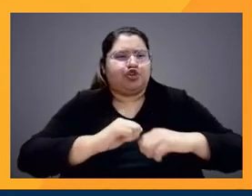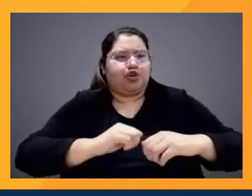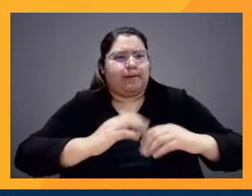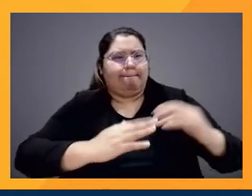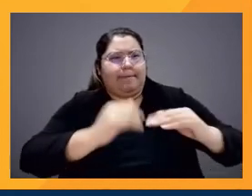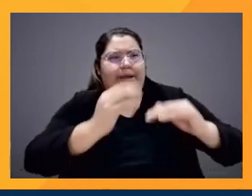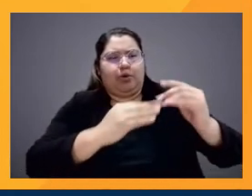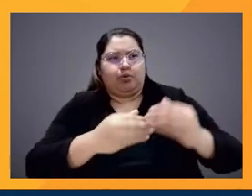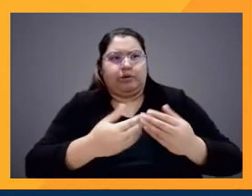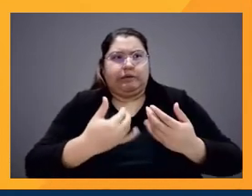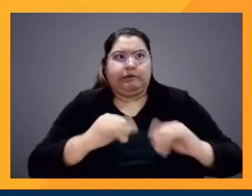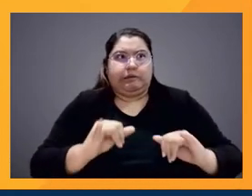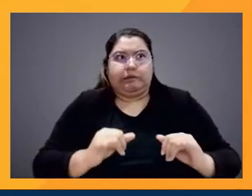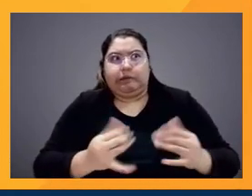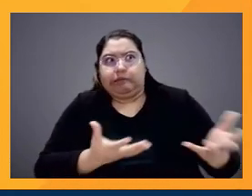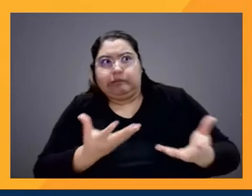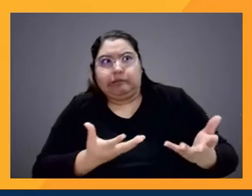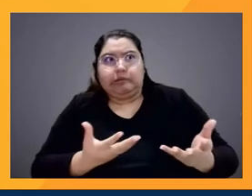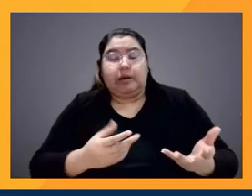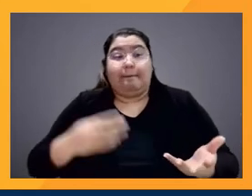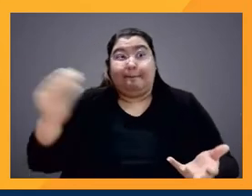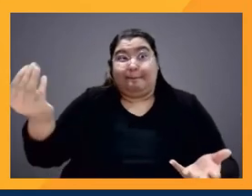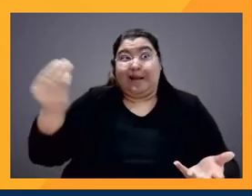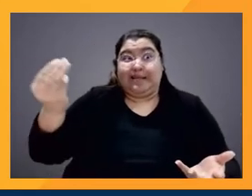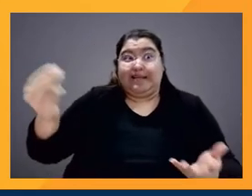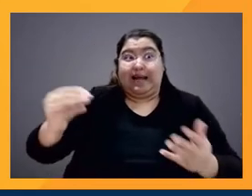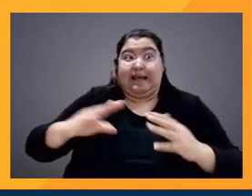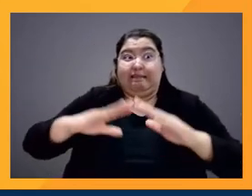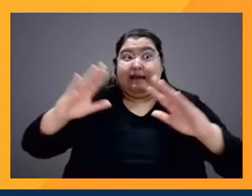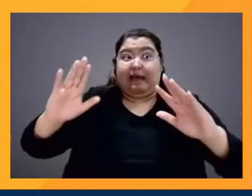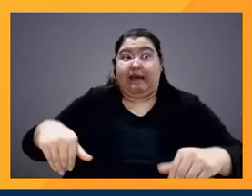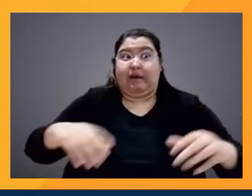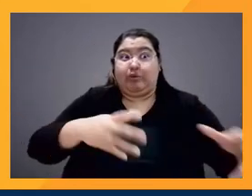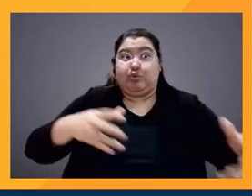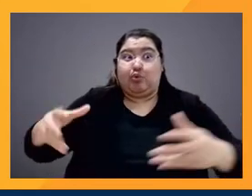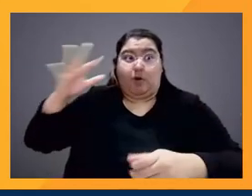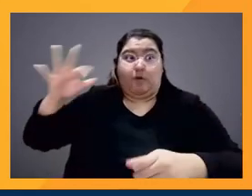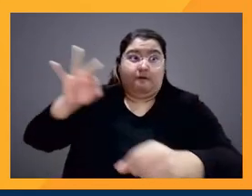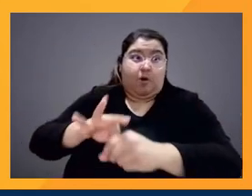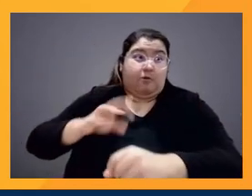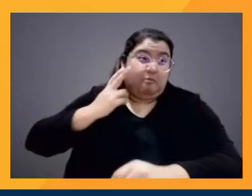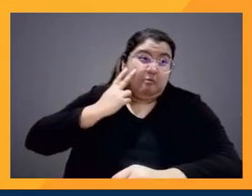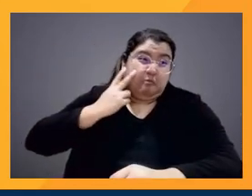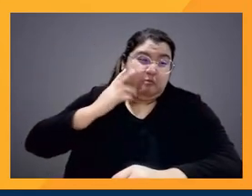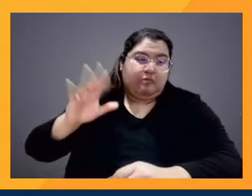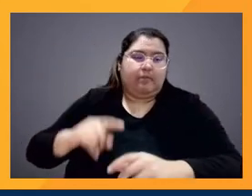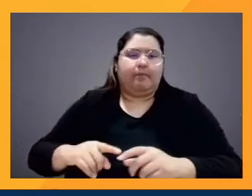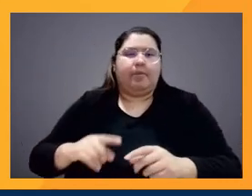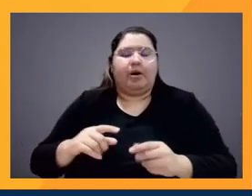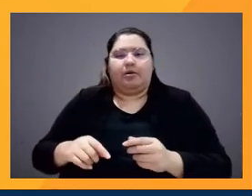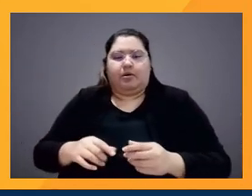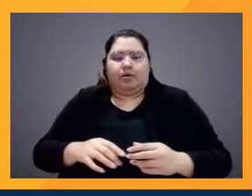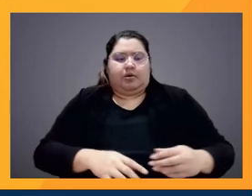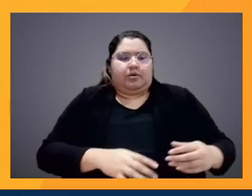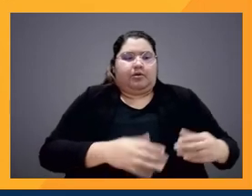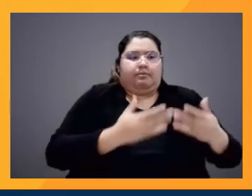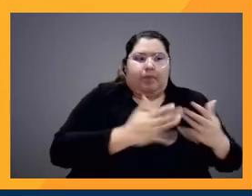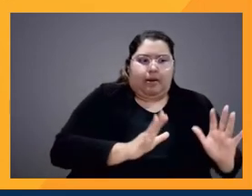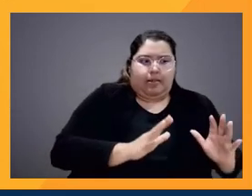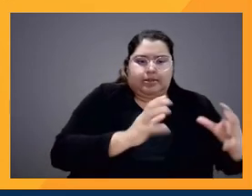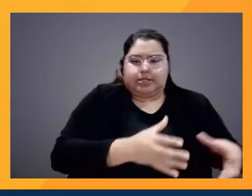the tools that they needed. And I know Chris was talking a little bit about it in terms of just how do you get your financials in order? Where